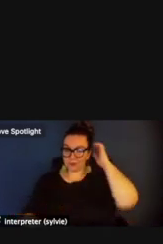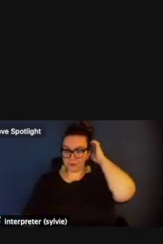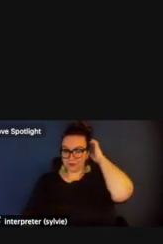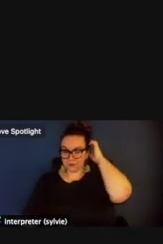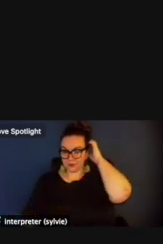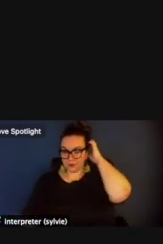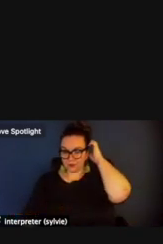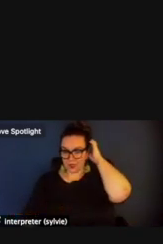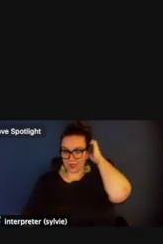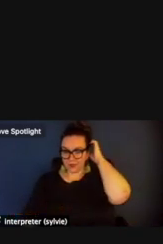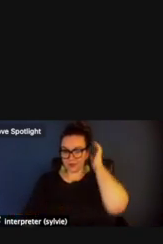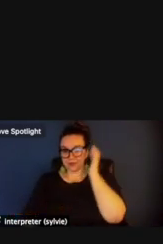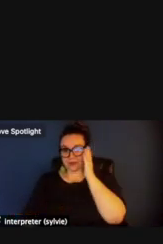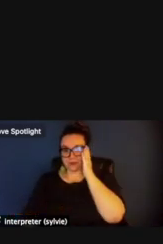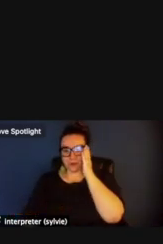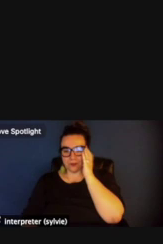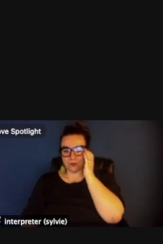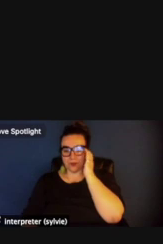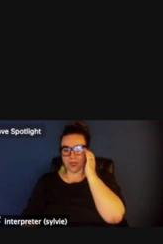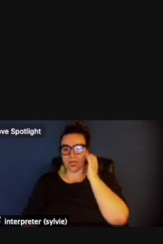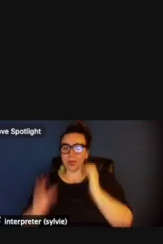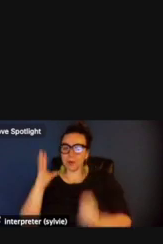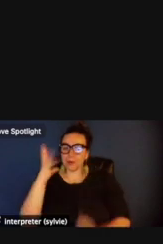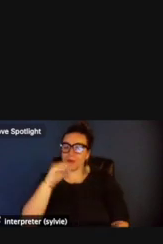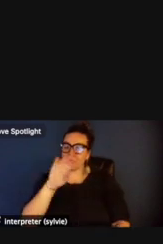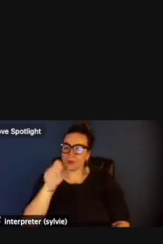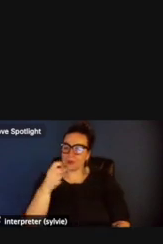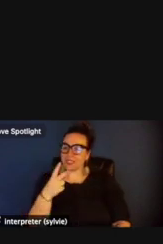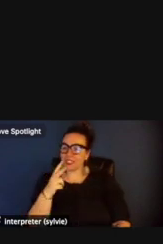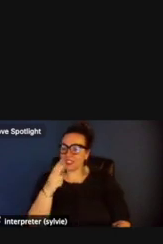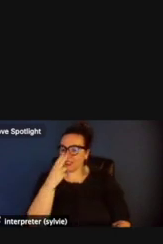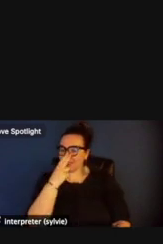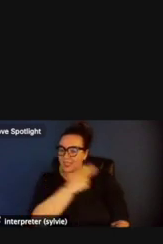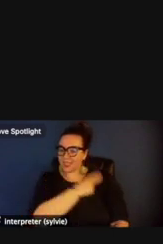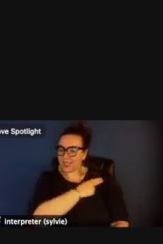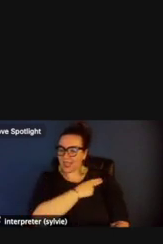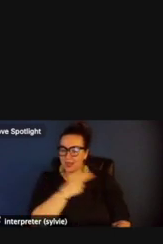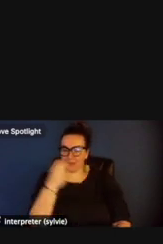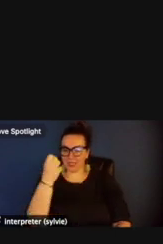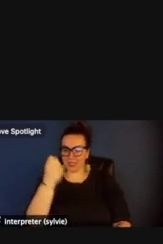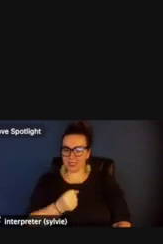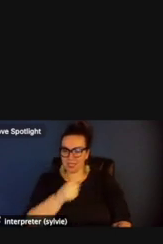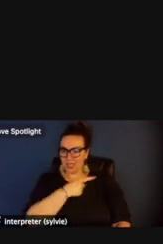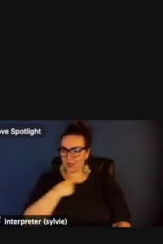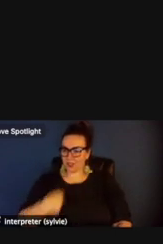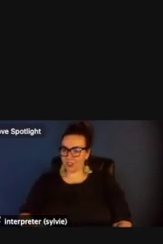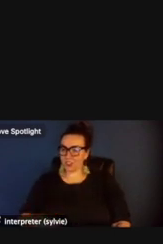And then they have beautiful beaches too in Vietnam. So this is the South China Sea that we're looking at.